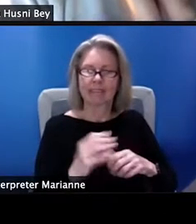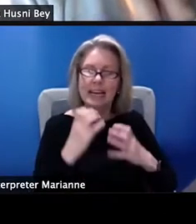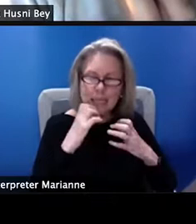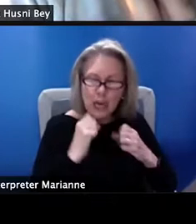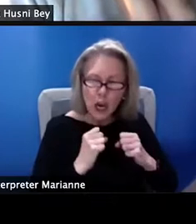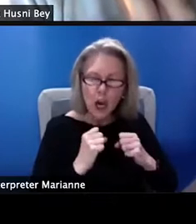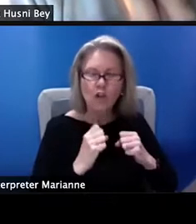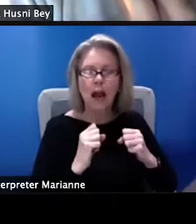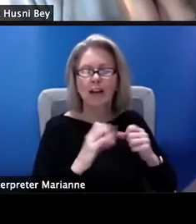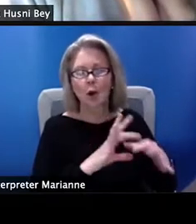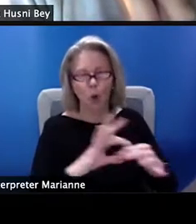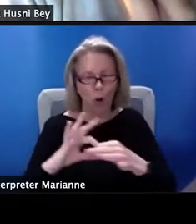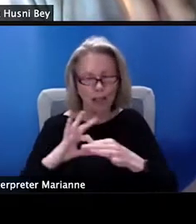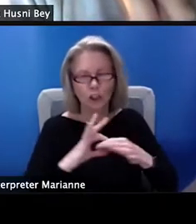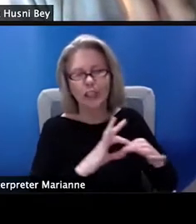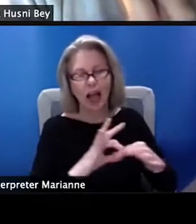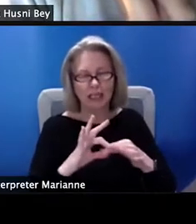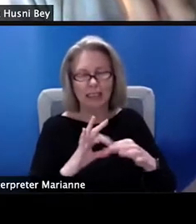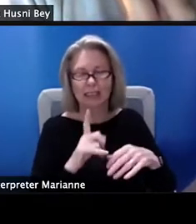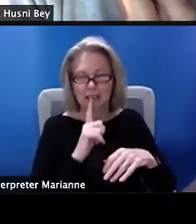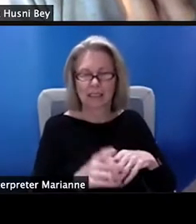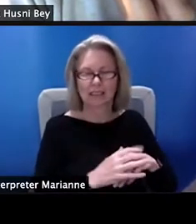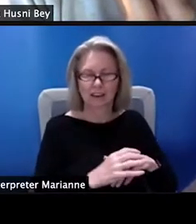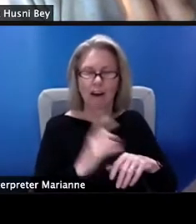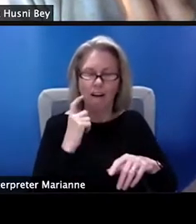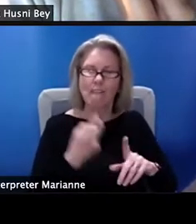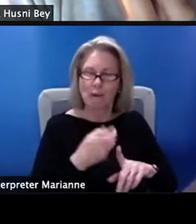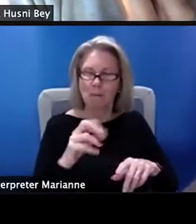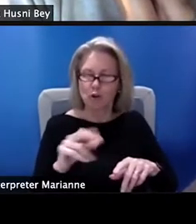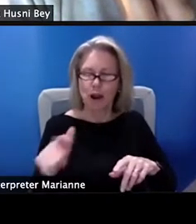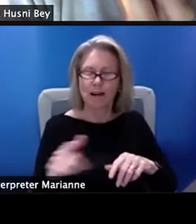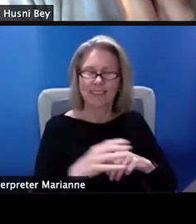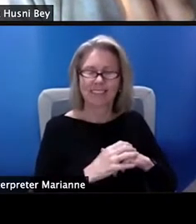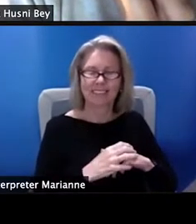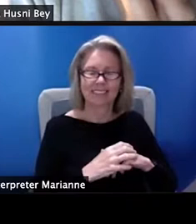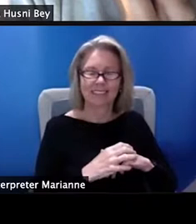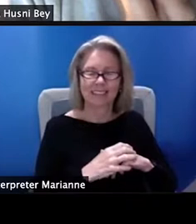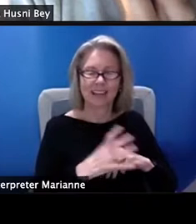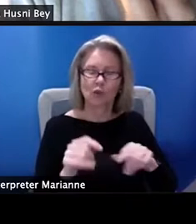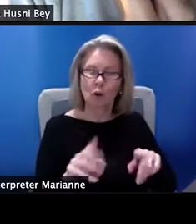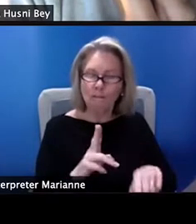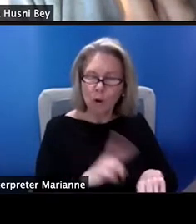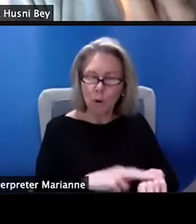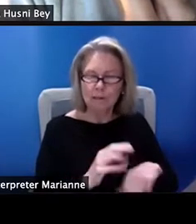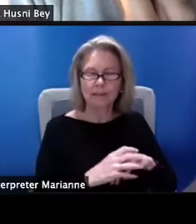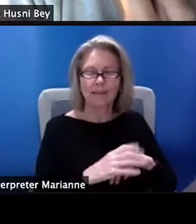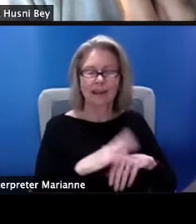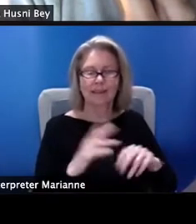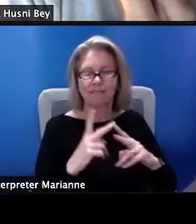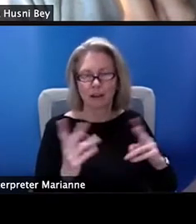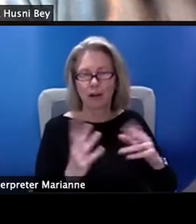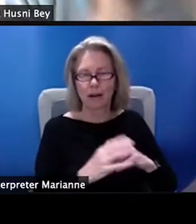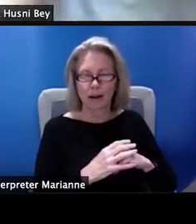and coalitionality, indeed from Maria Lugones. And of course, on a very kind